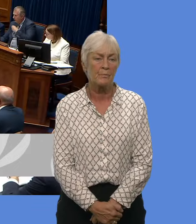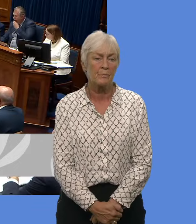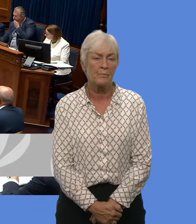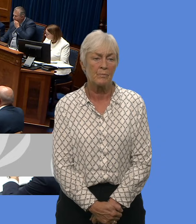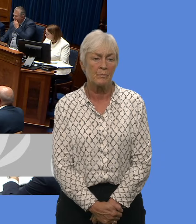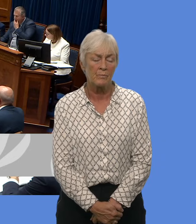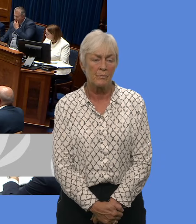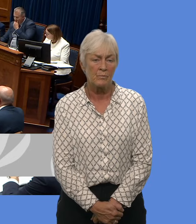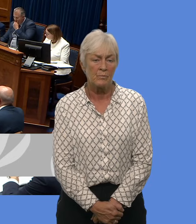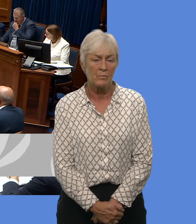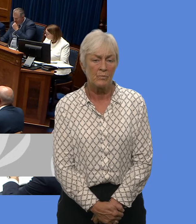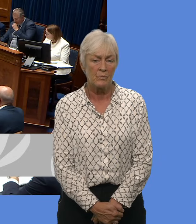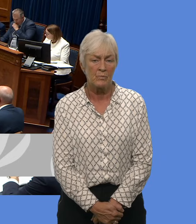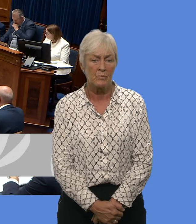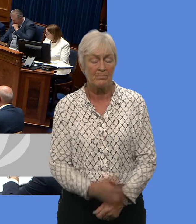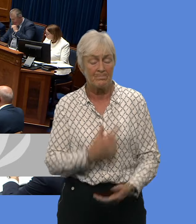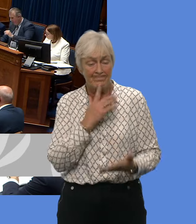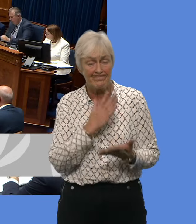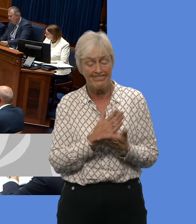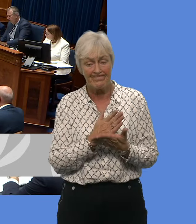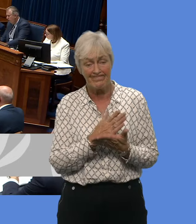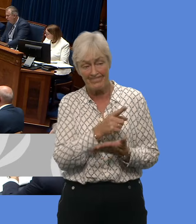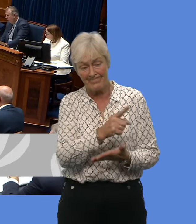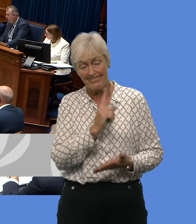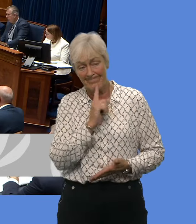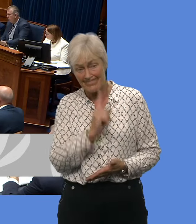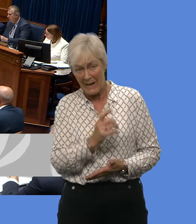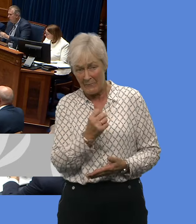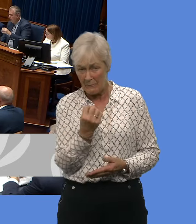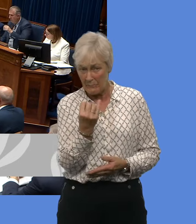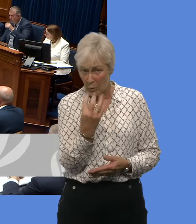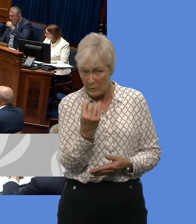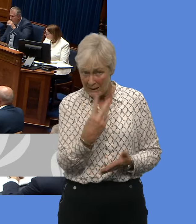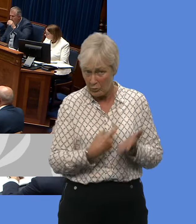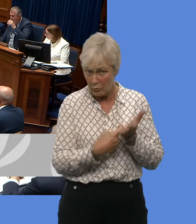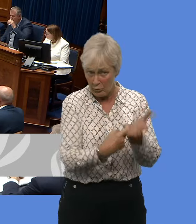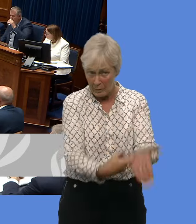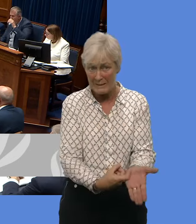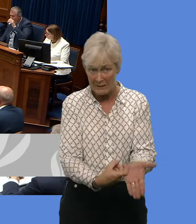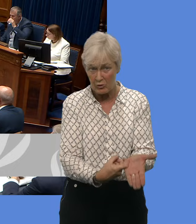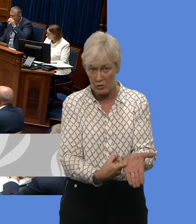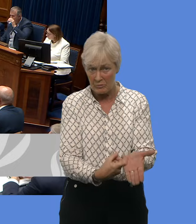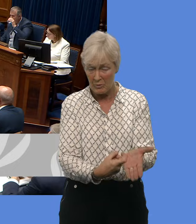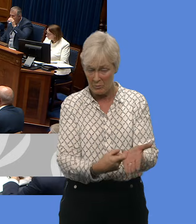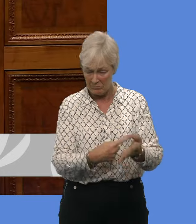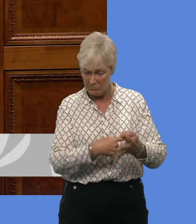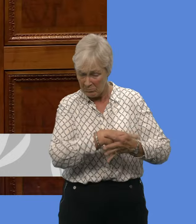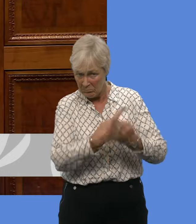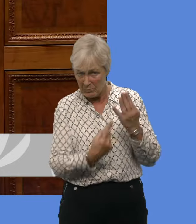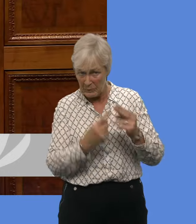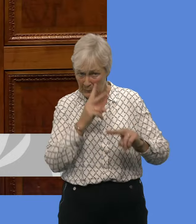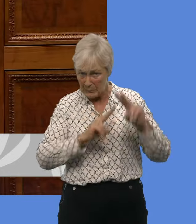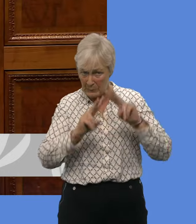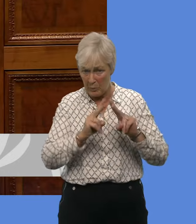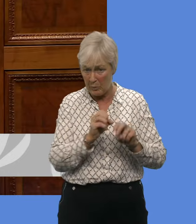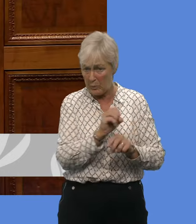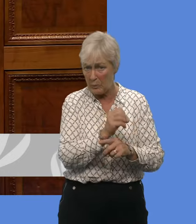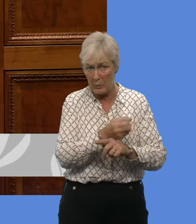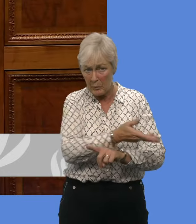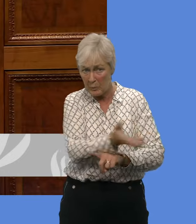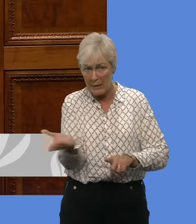For her response, and a note in it, she said that there were 14 recommendations that were going to be sent to ministers. Can I ask